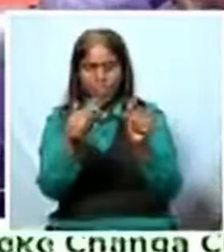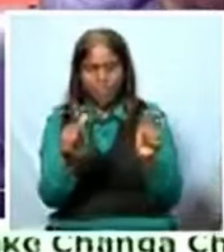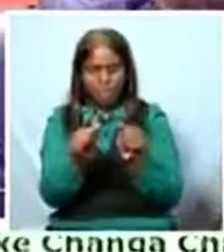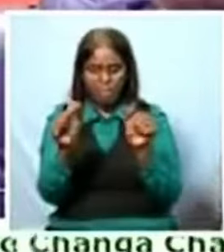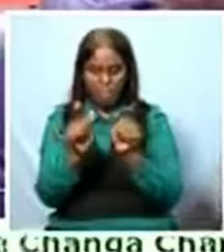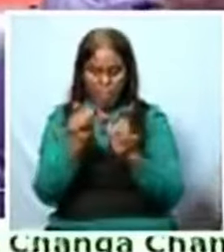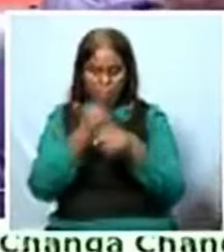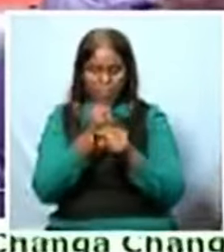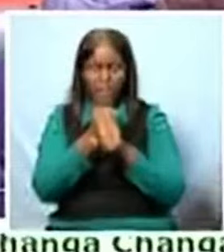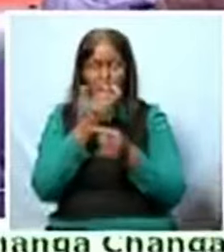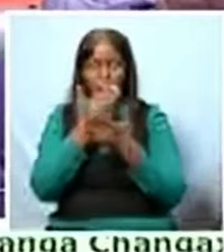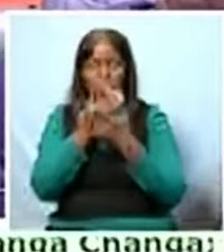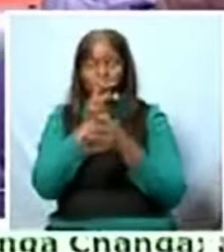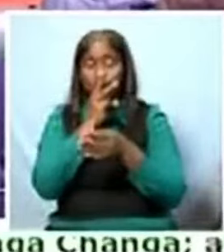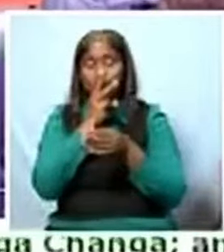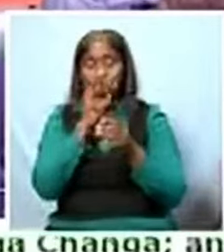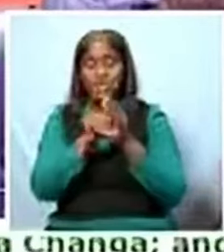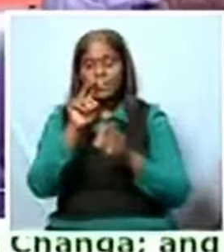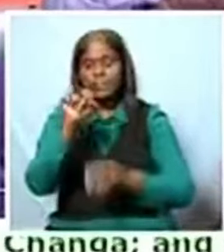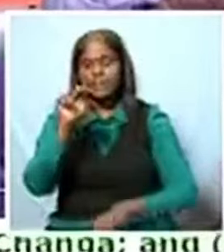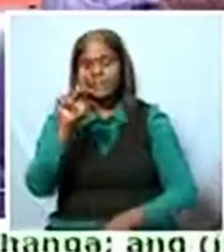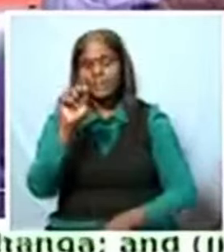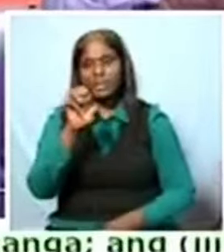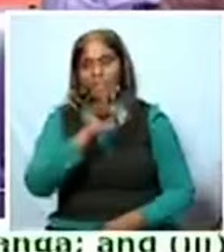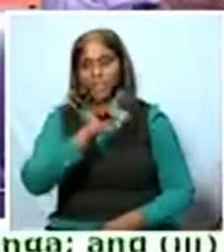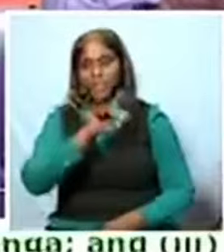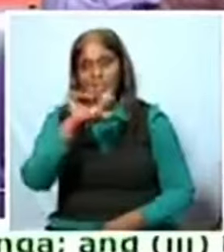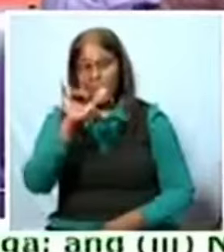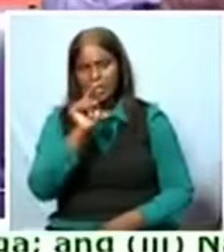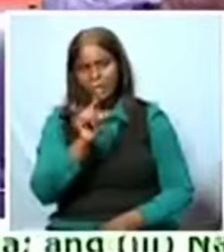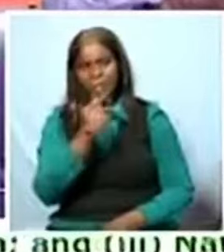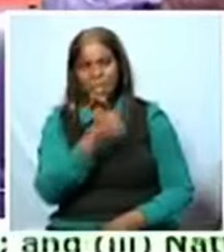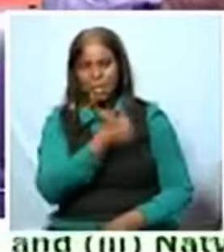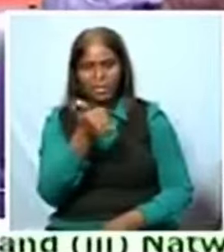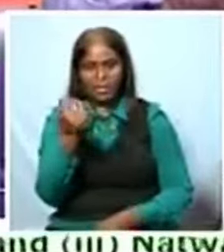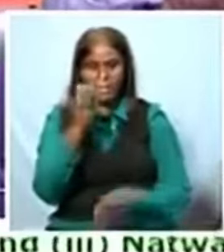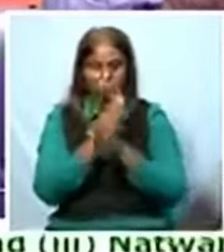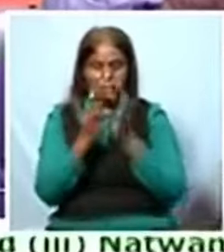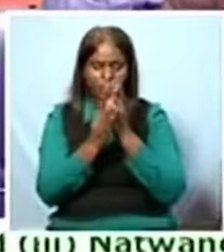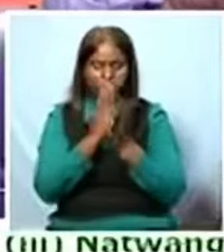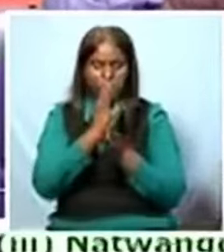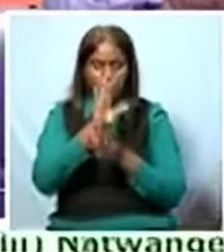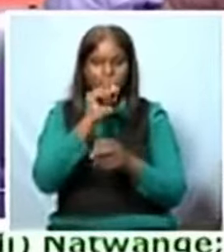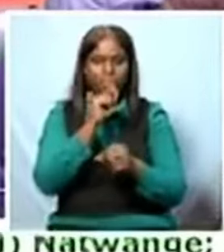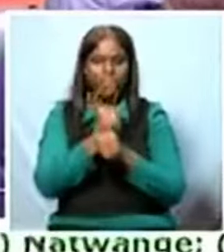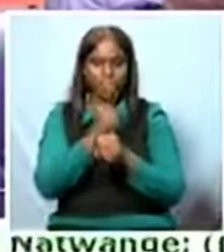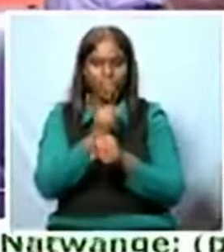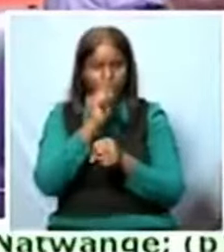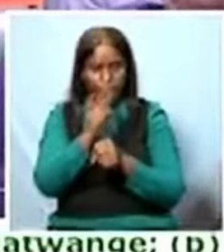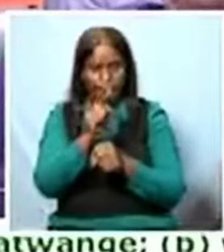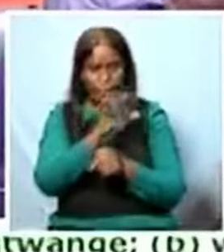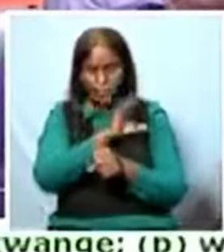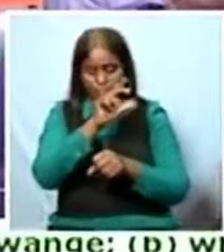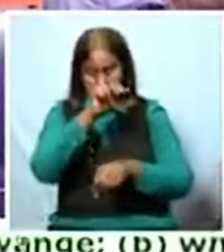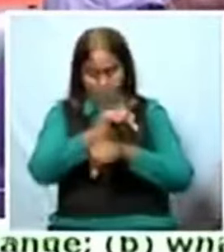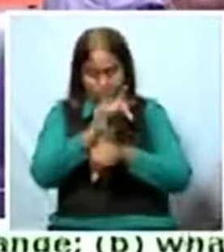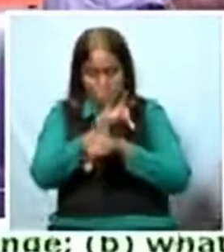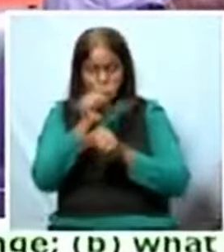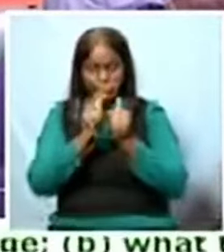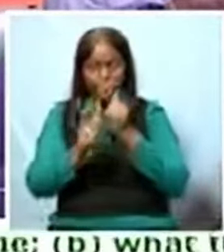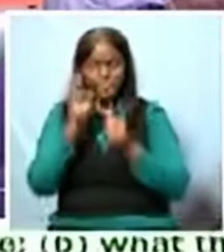strengthening overall water security in Ndeke. Madam Speaker, on the contractor's works, this is the main contract which